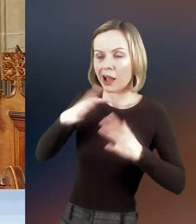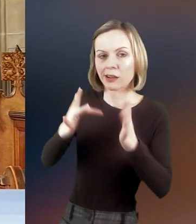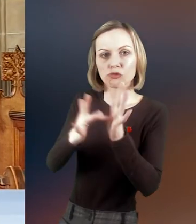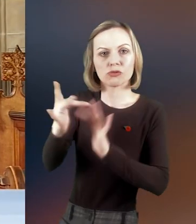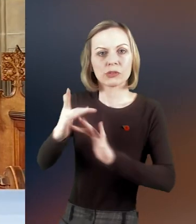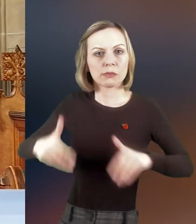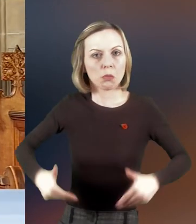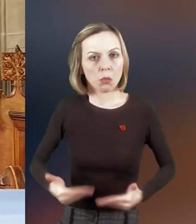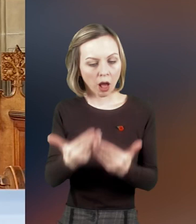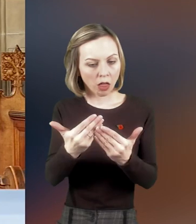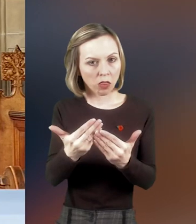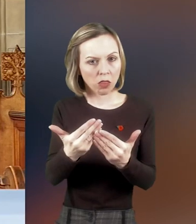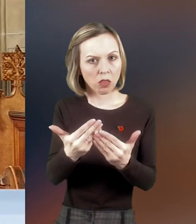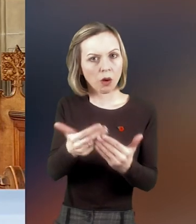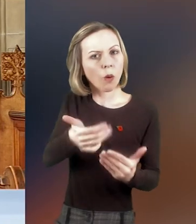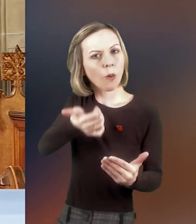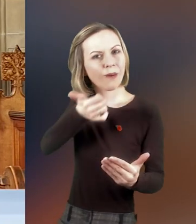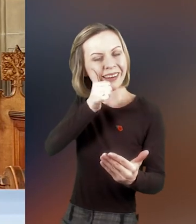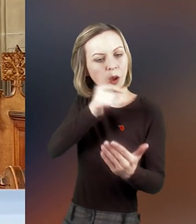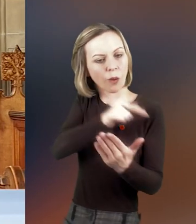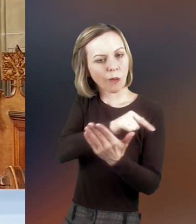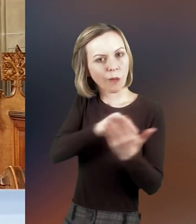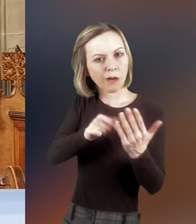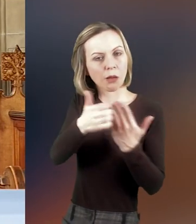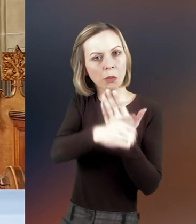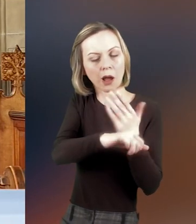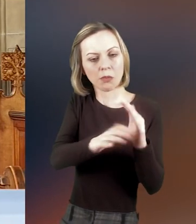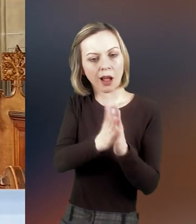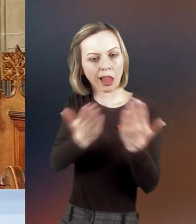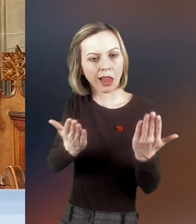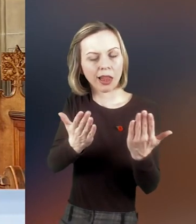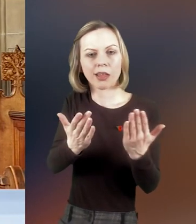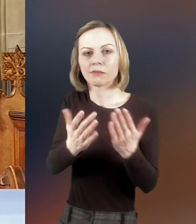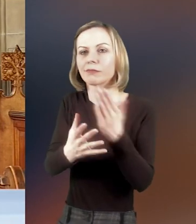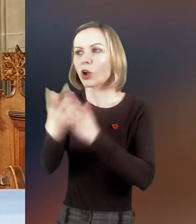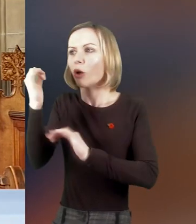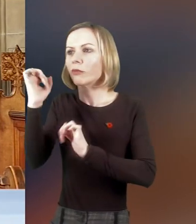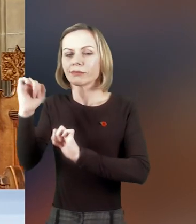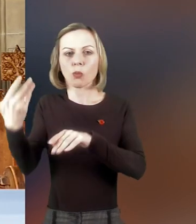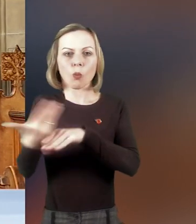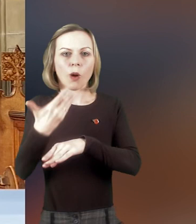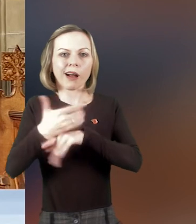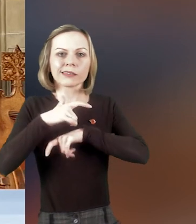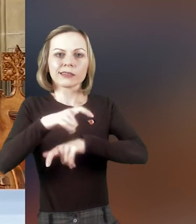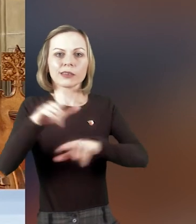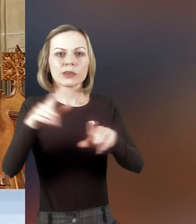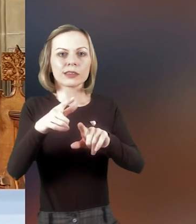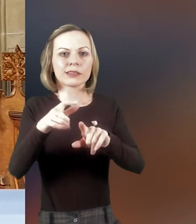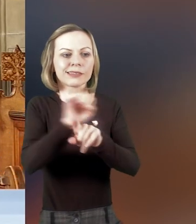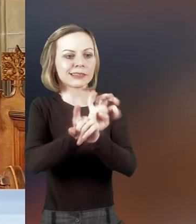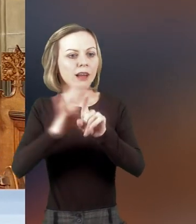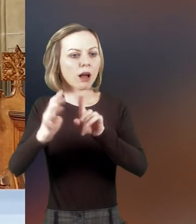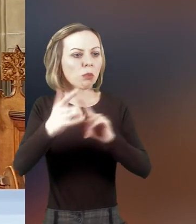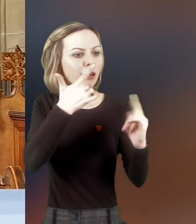the birth of the Christ child, we are very much reminded by these scriptures that the Lord is still in the business of